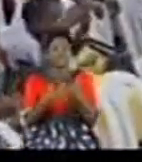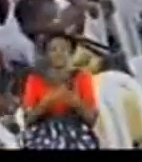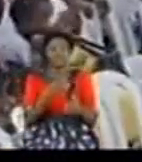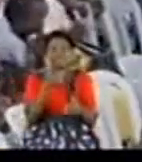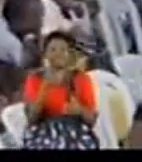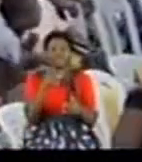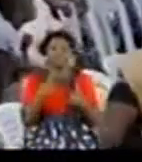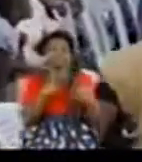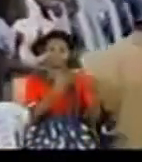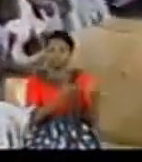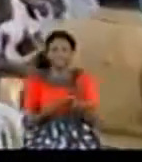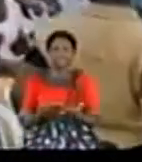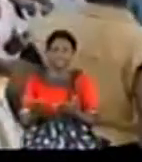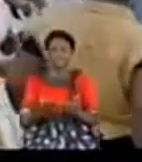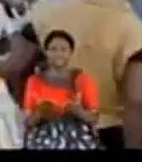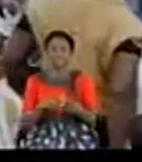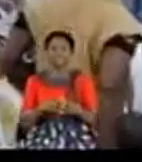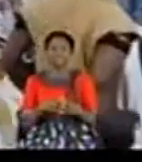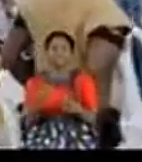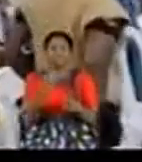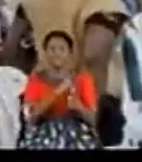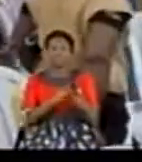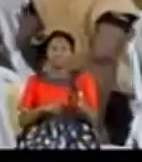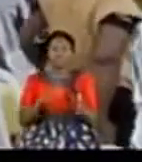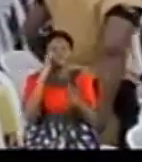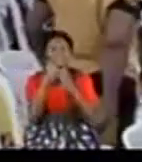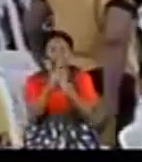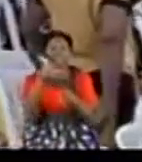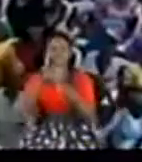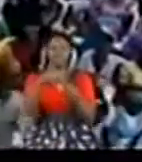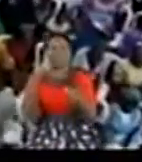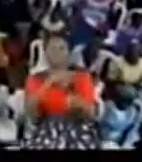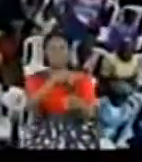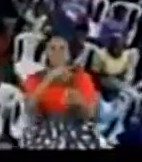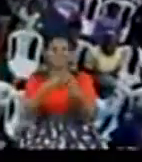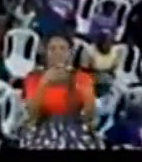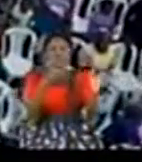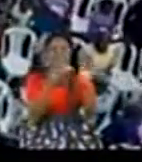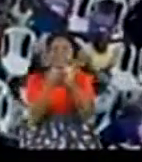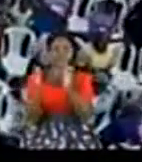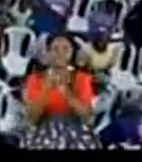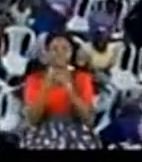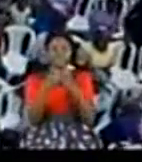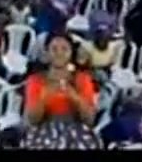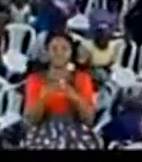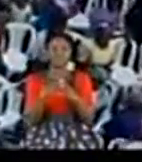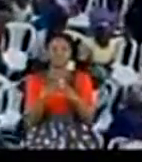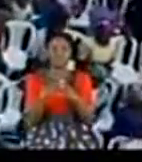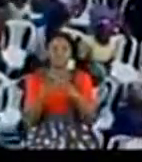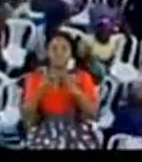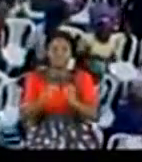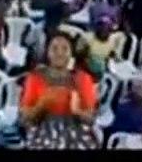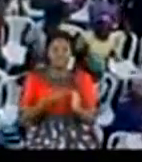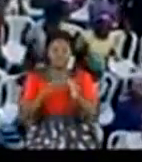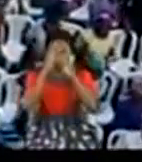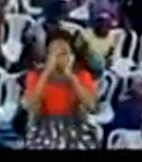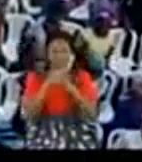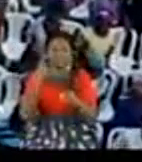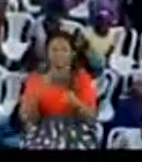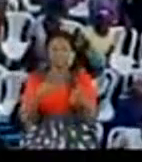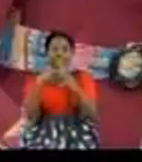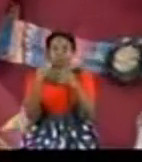Lord will deliver you in the name of Jesus Amen it's time for us to worship the name of the Lord rise to your